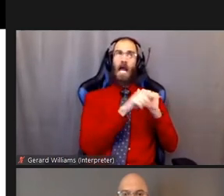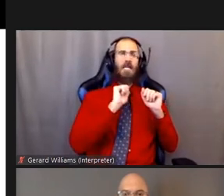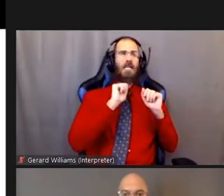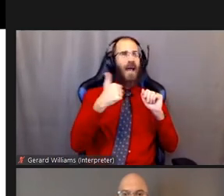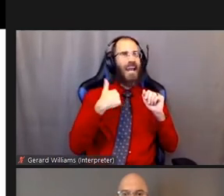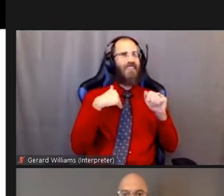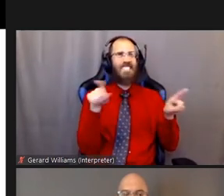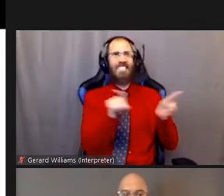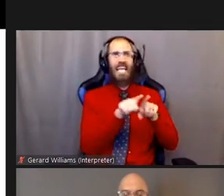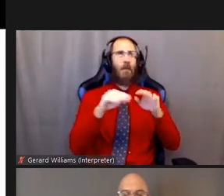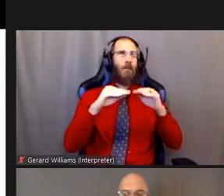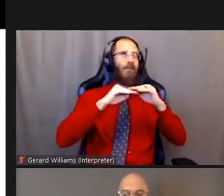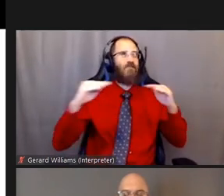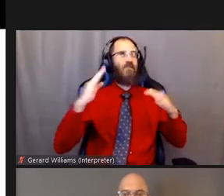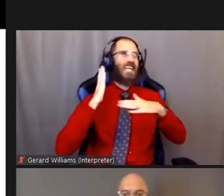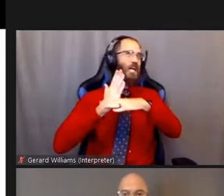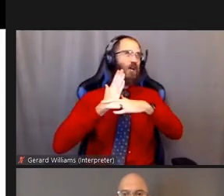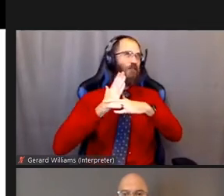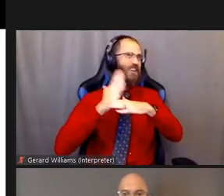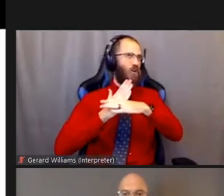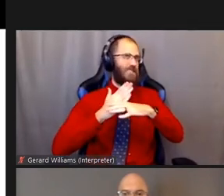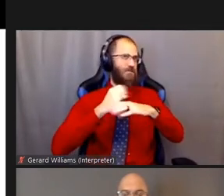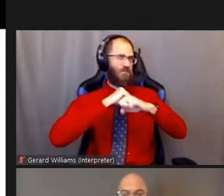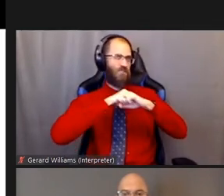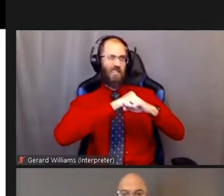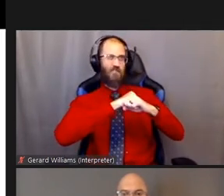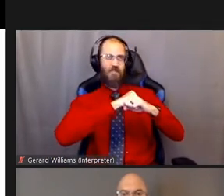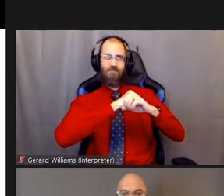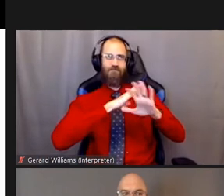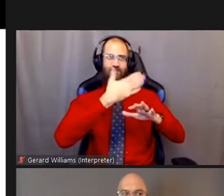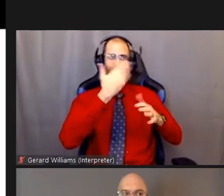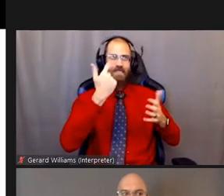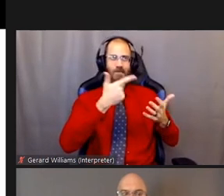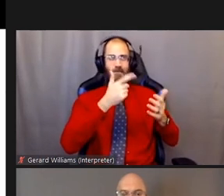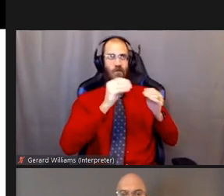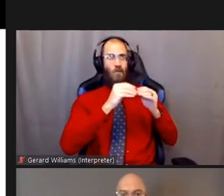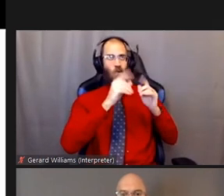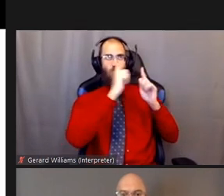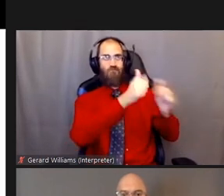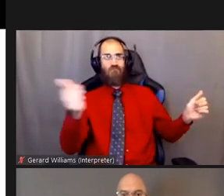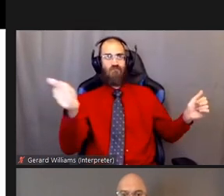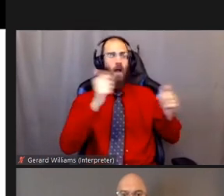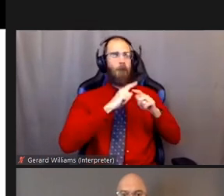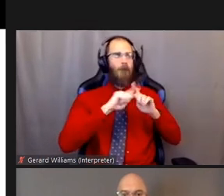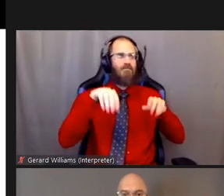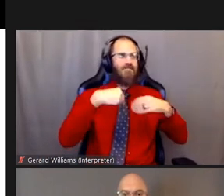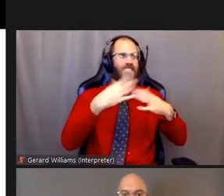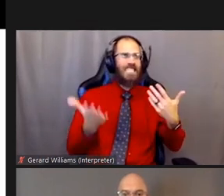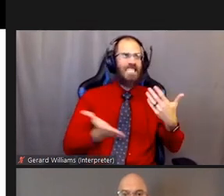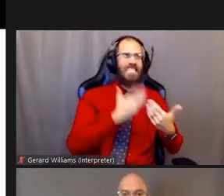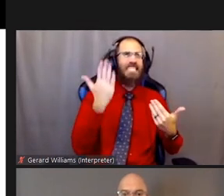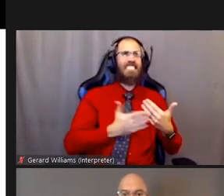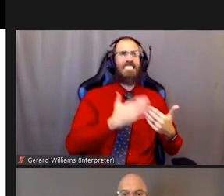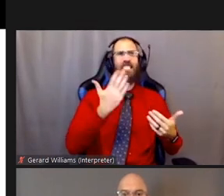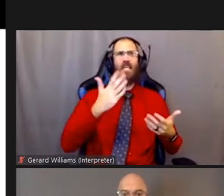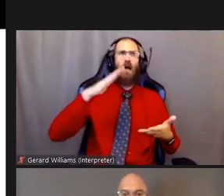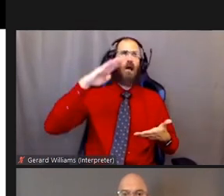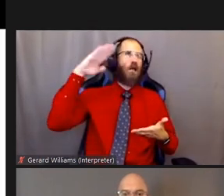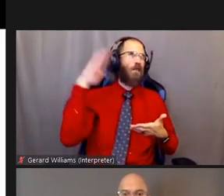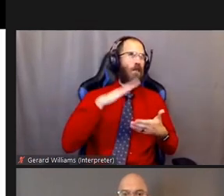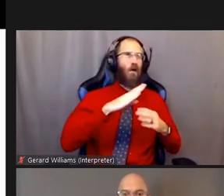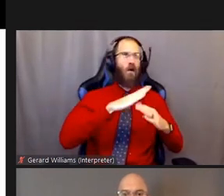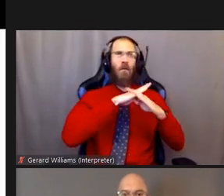other license services, but it does provide an easy and kind of low barrier to entry for folks to